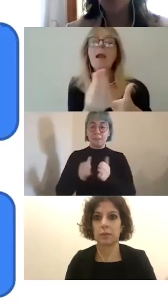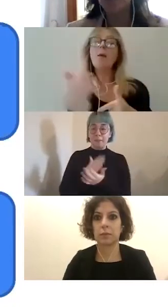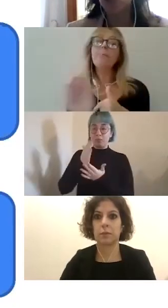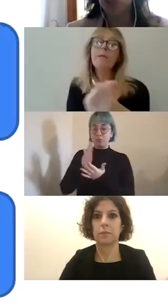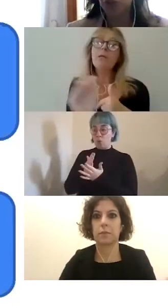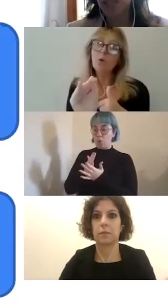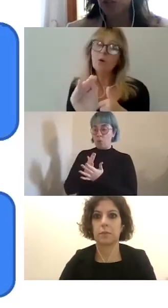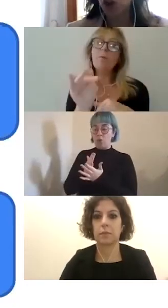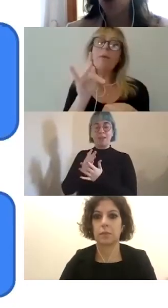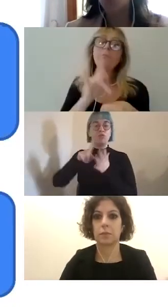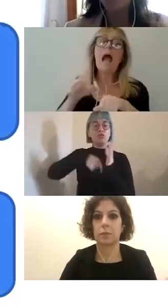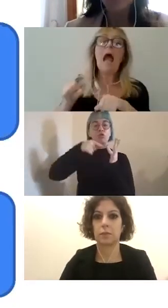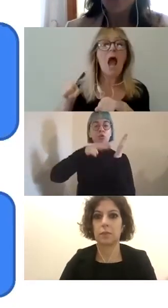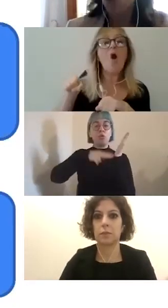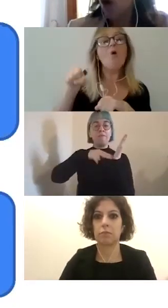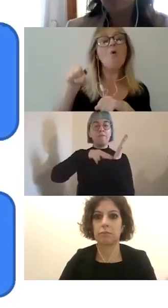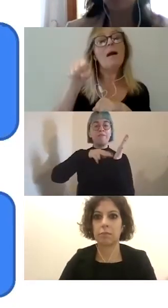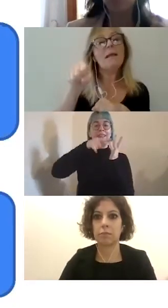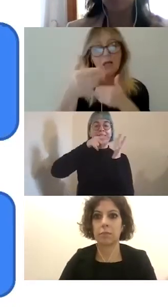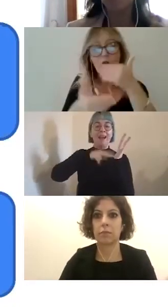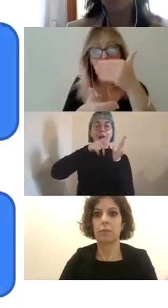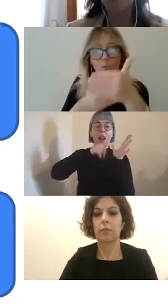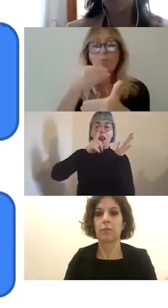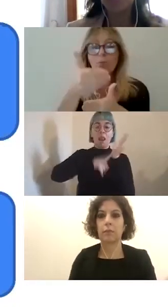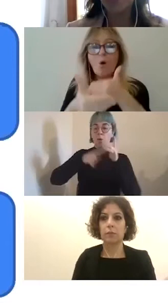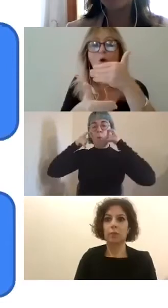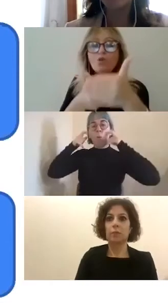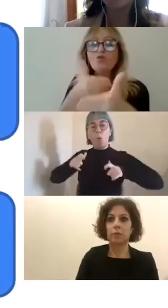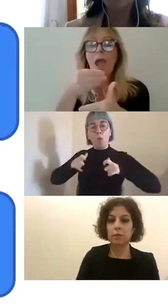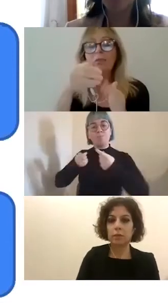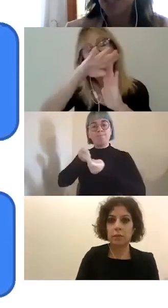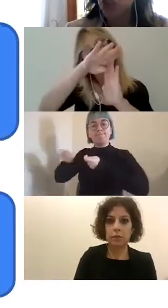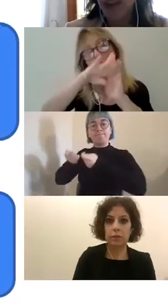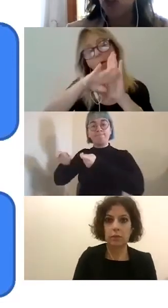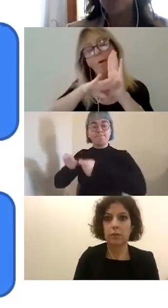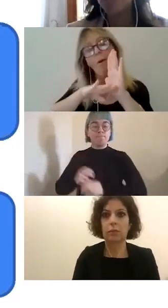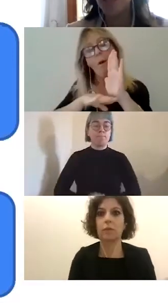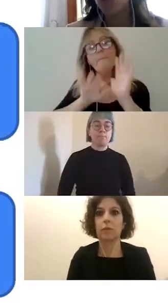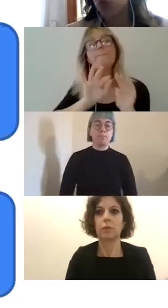juvenile magistrates of the juvenile court.